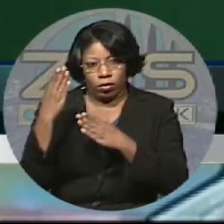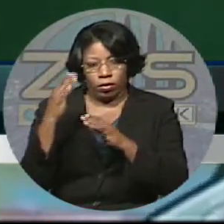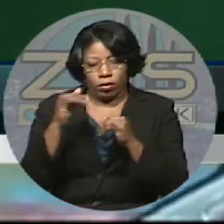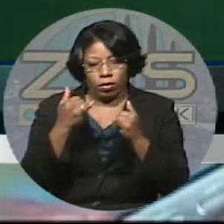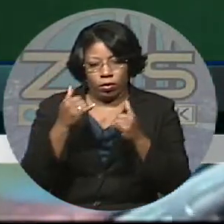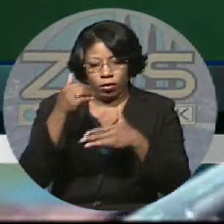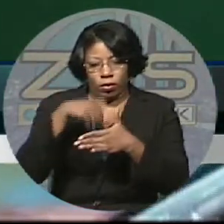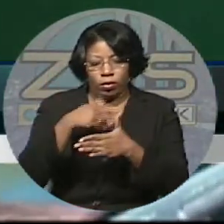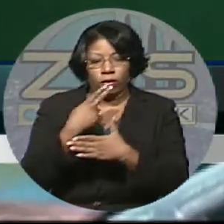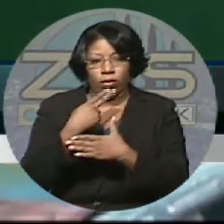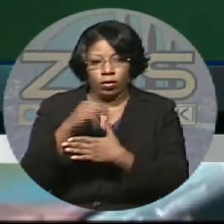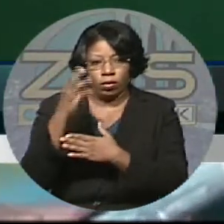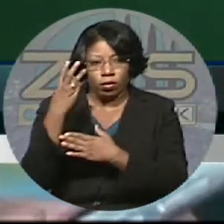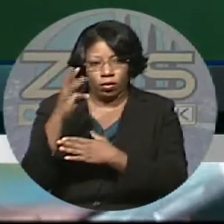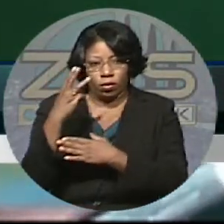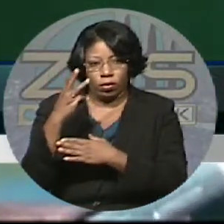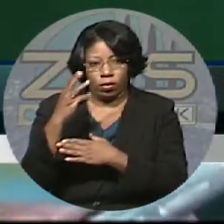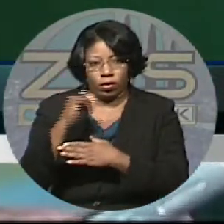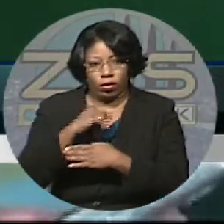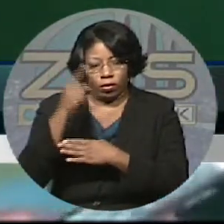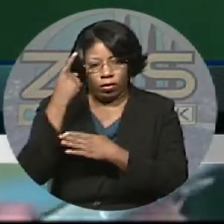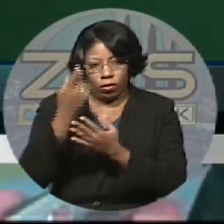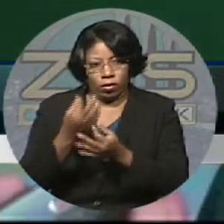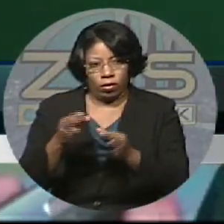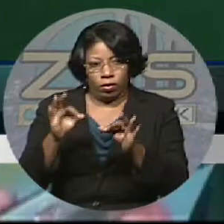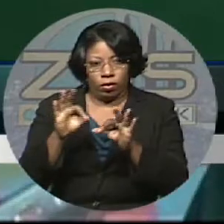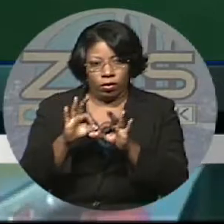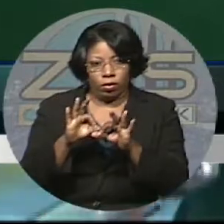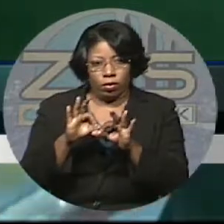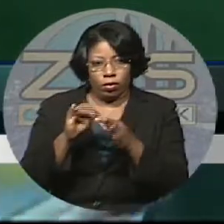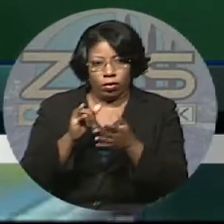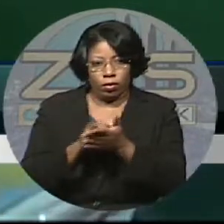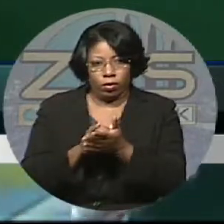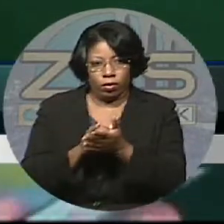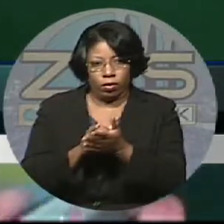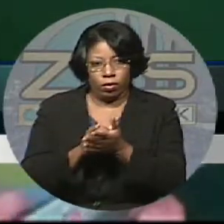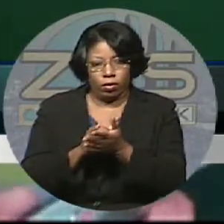but, I just think it's important that